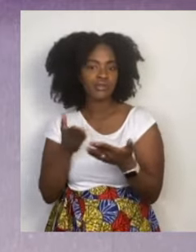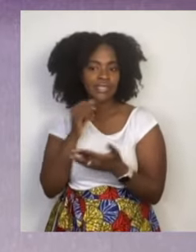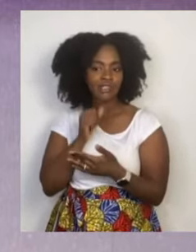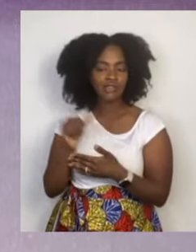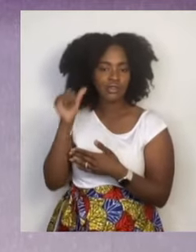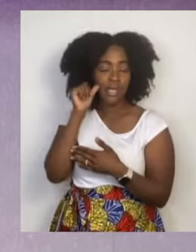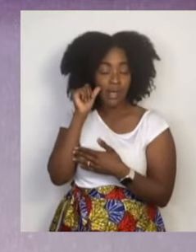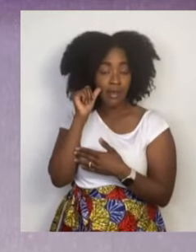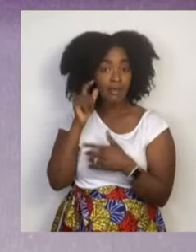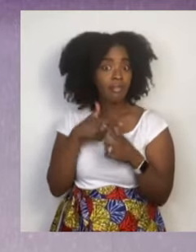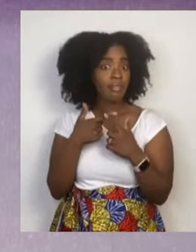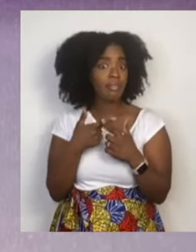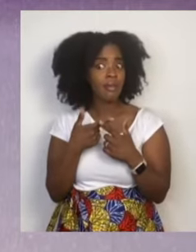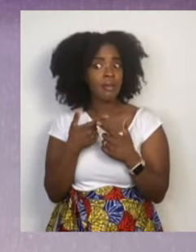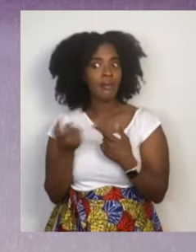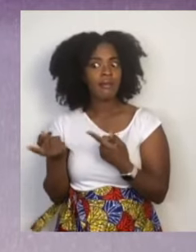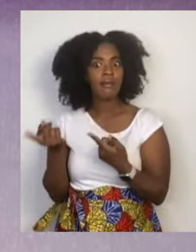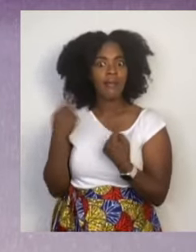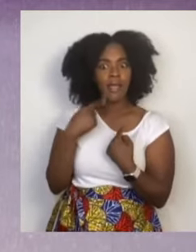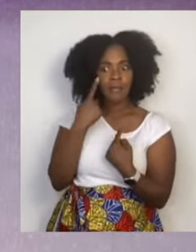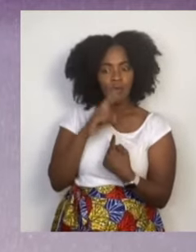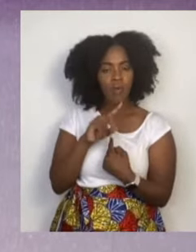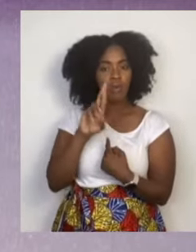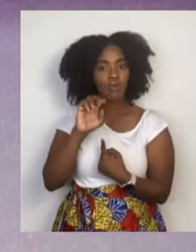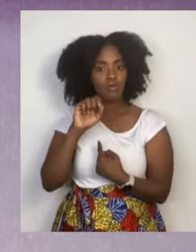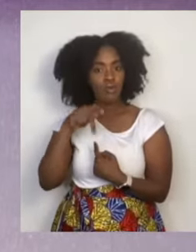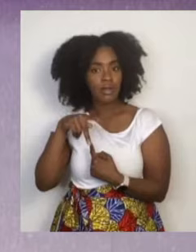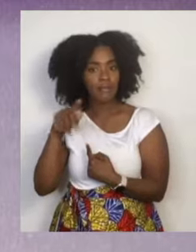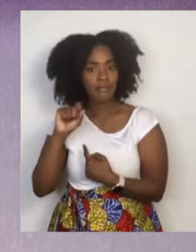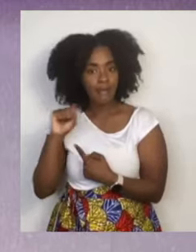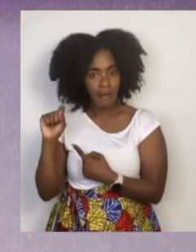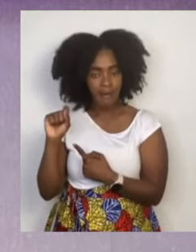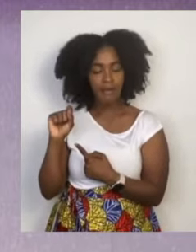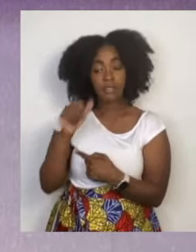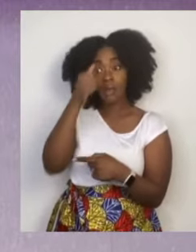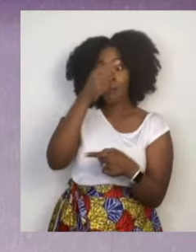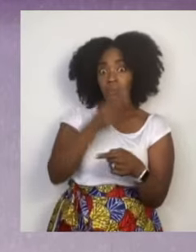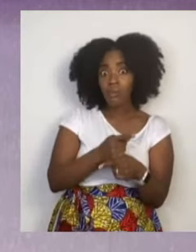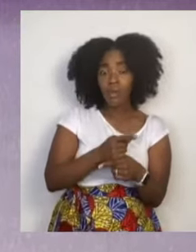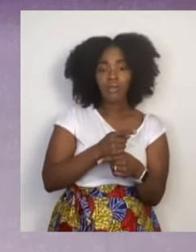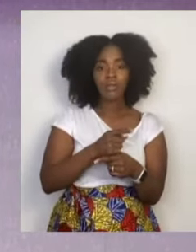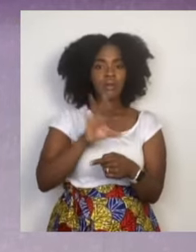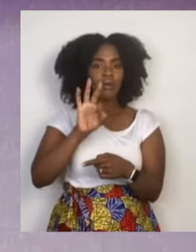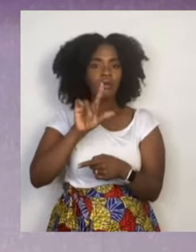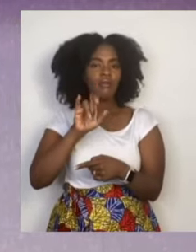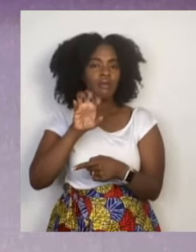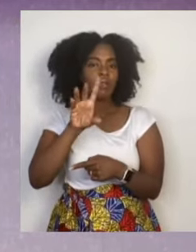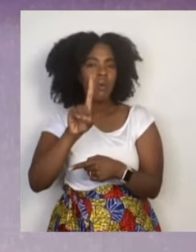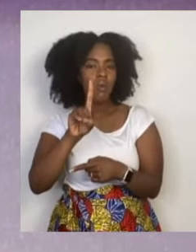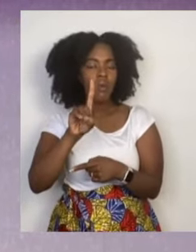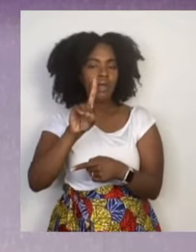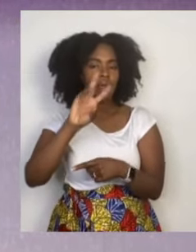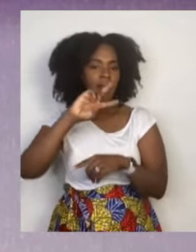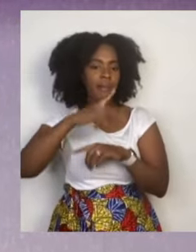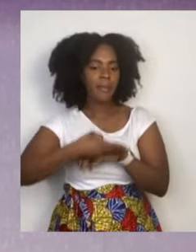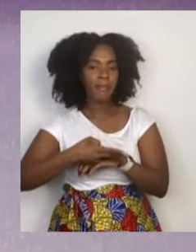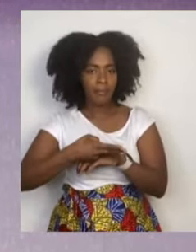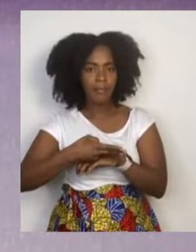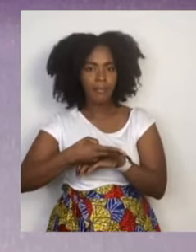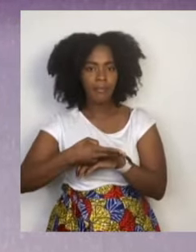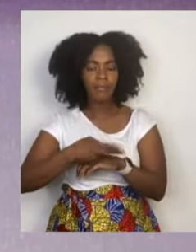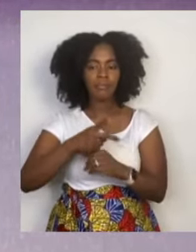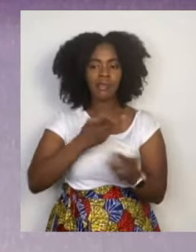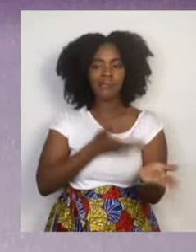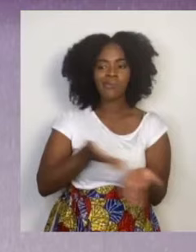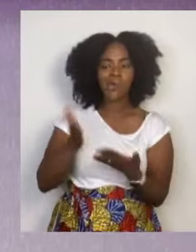the repast, Brother Floyd Eichelberger collapsed and ended up going to the emergency room. He